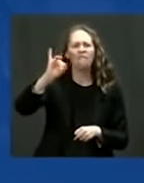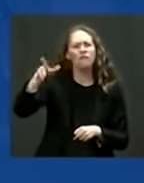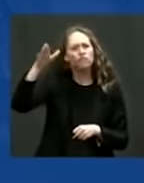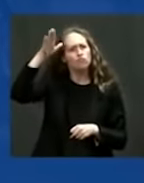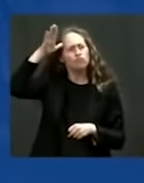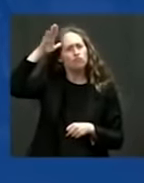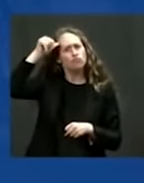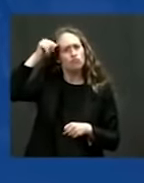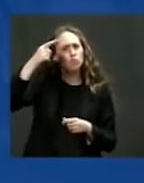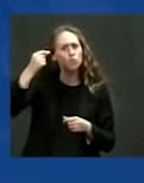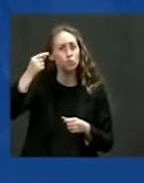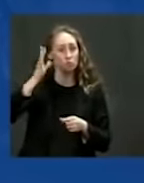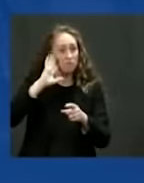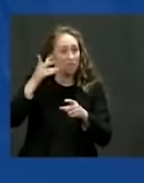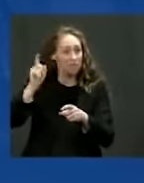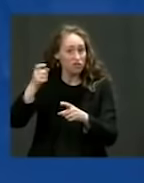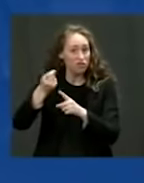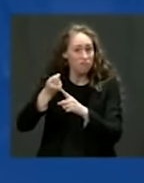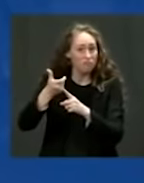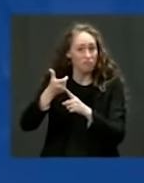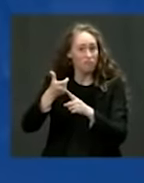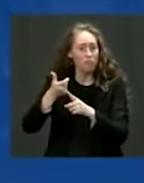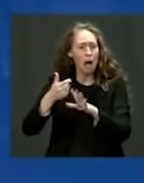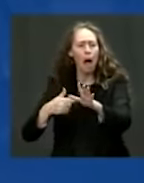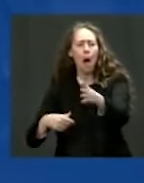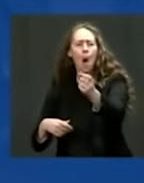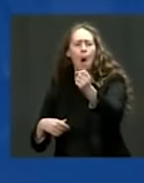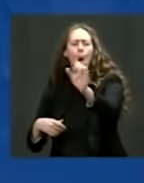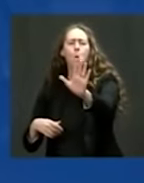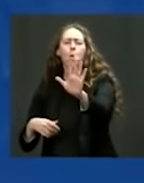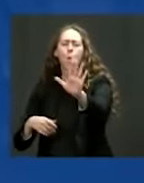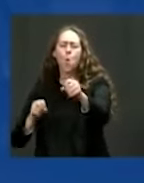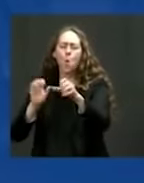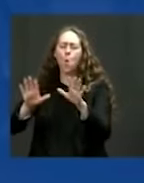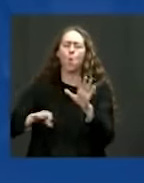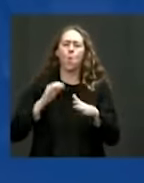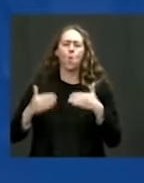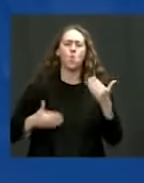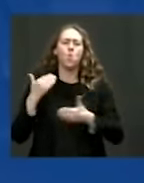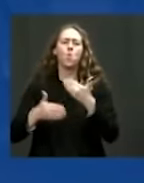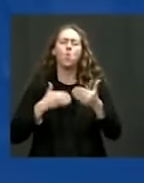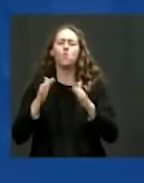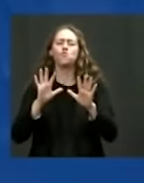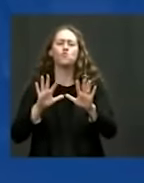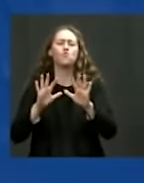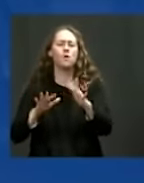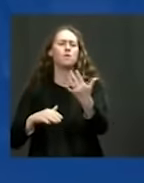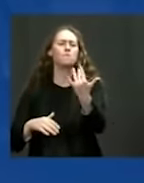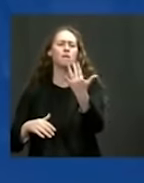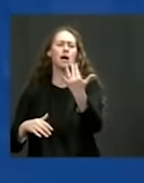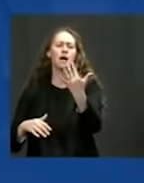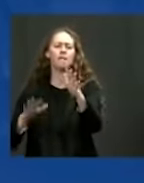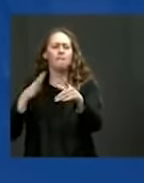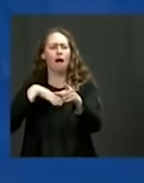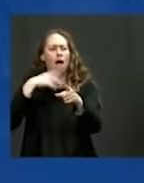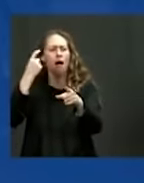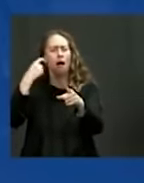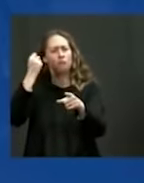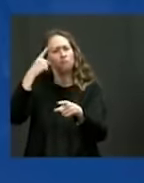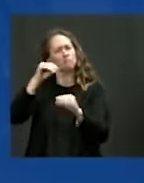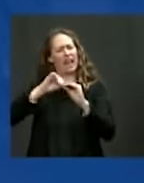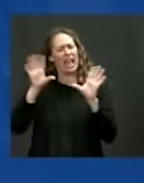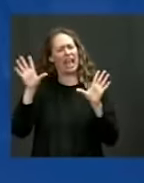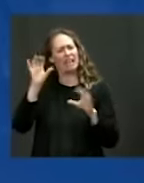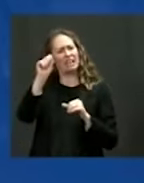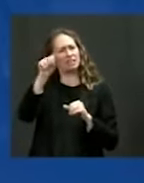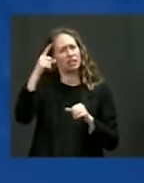from office? Let's take one thing at a time here. I think he should resign. I understand that the state